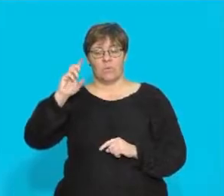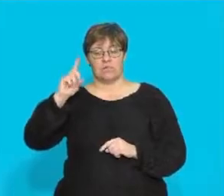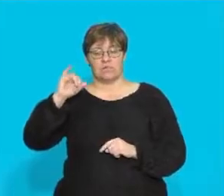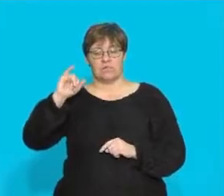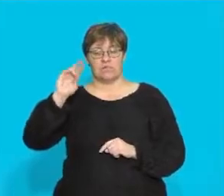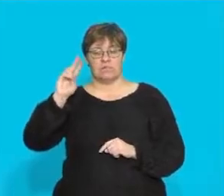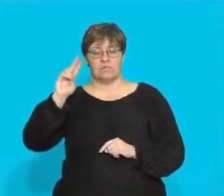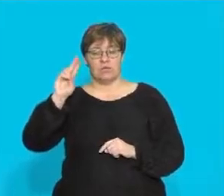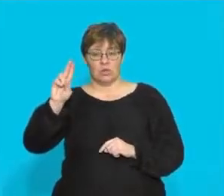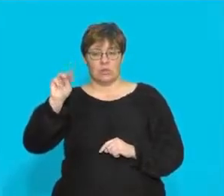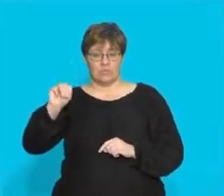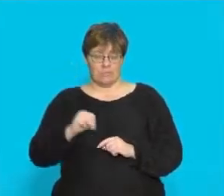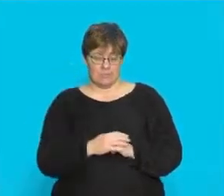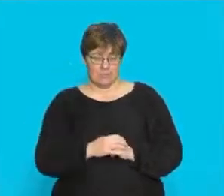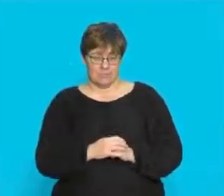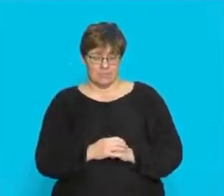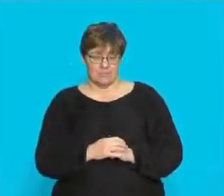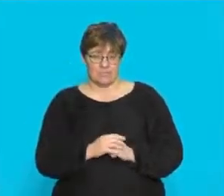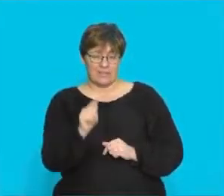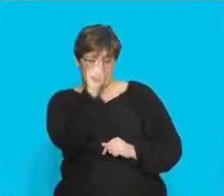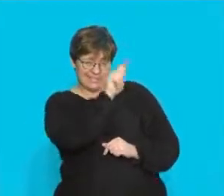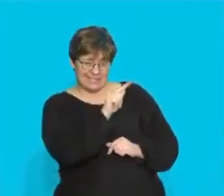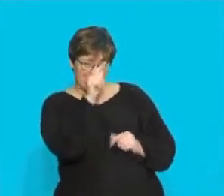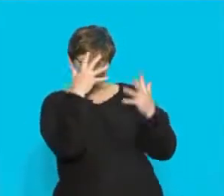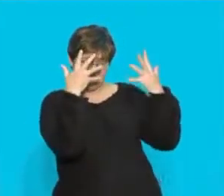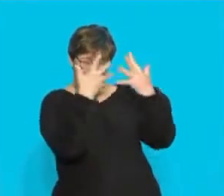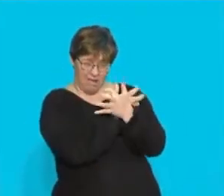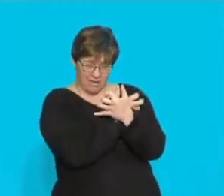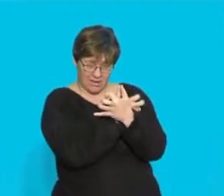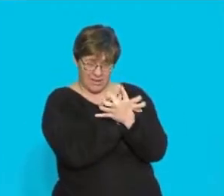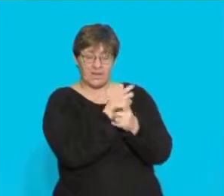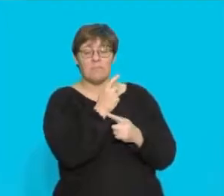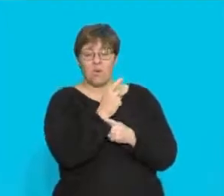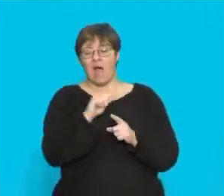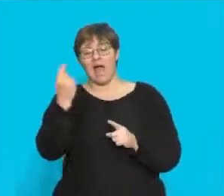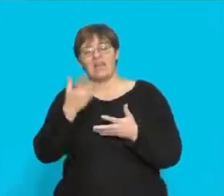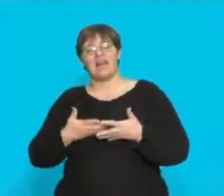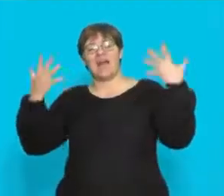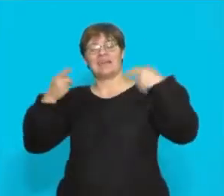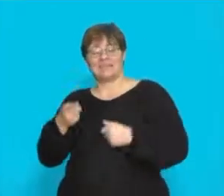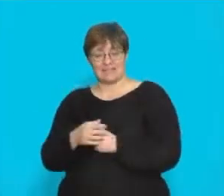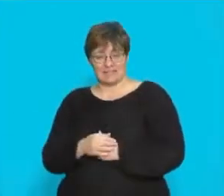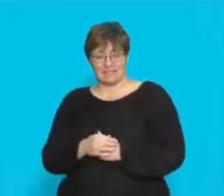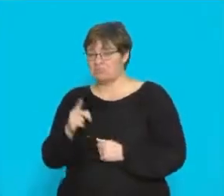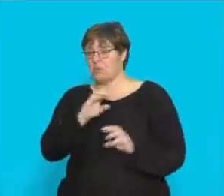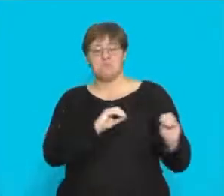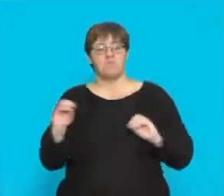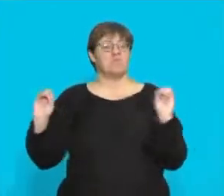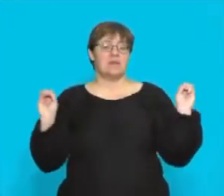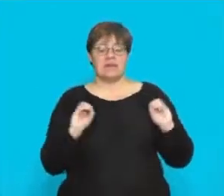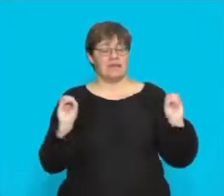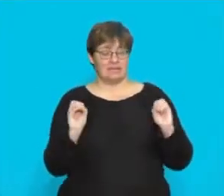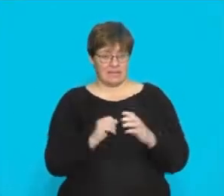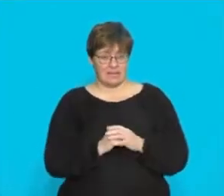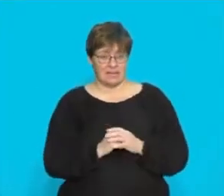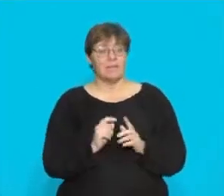plasmodium are these guys over here. They see they're darker than the rest of them. Now, they don't move at all, Right,